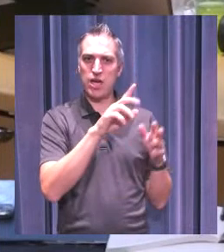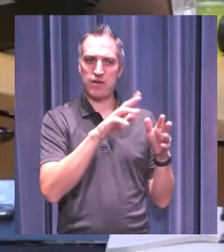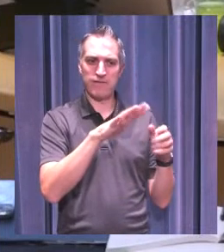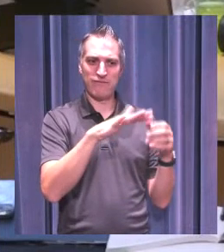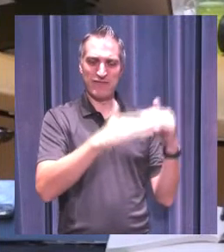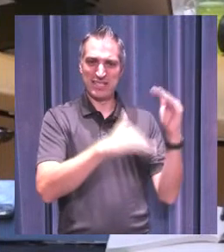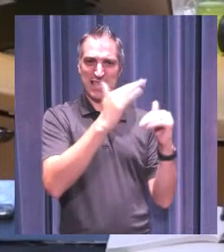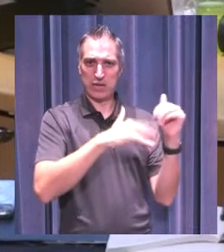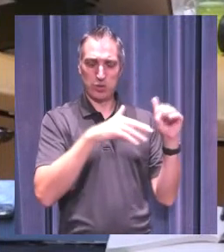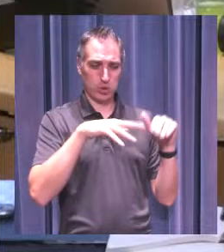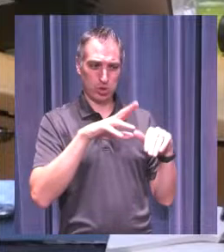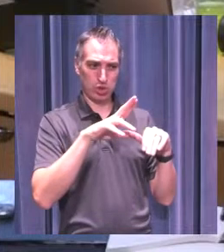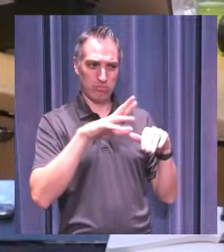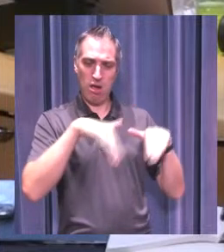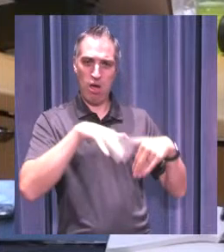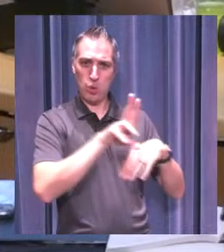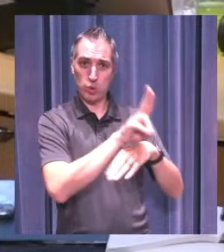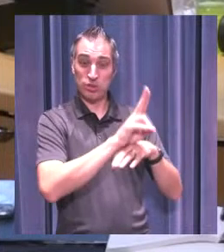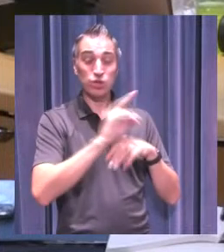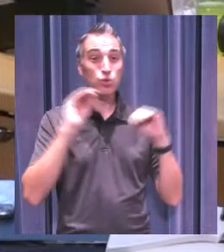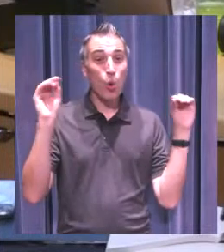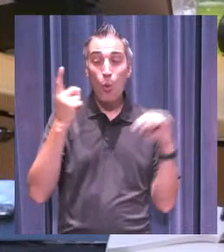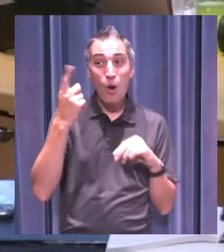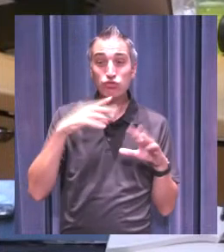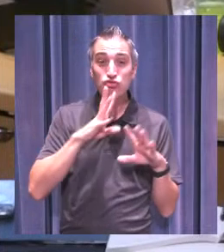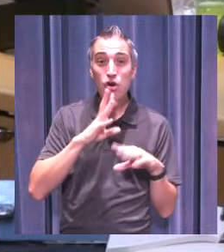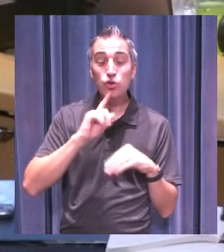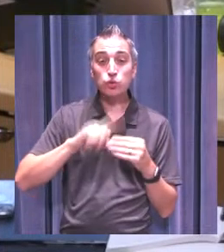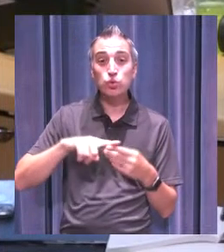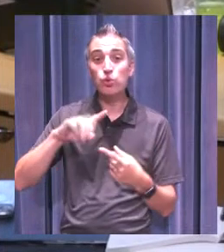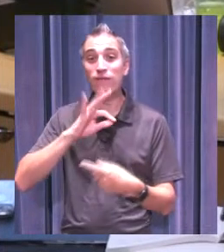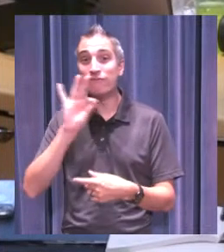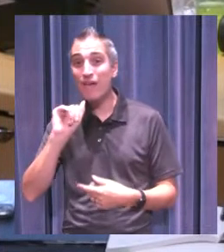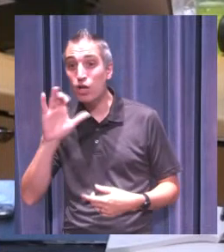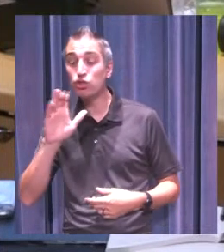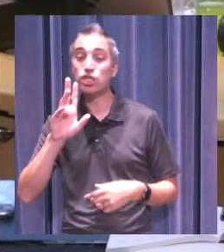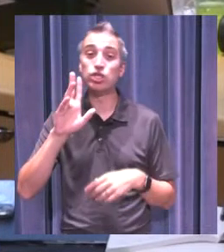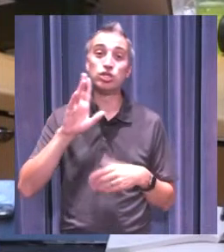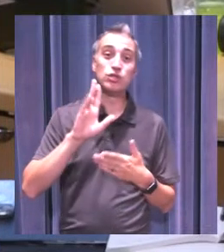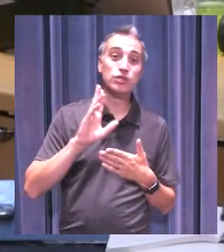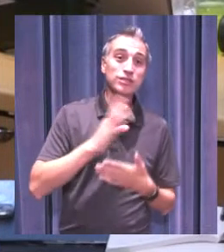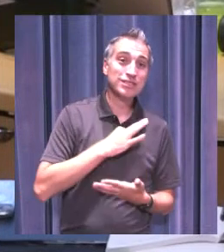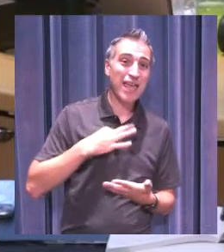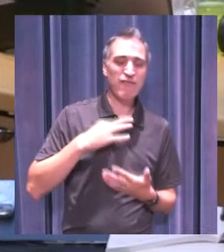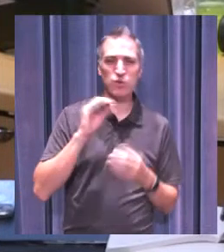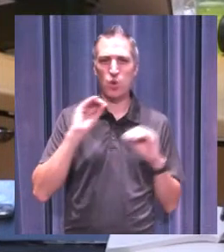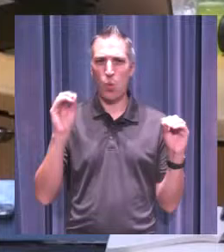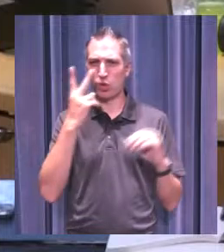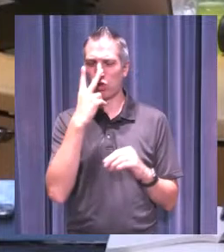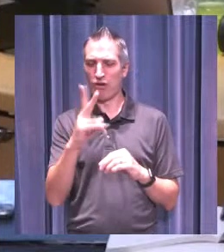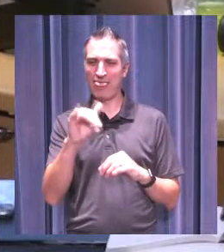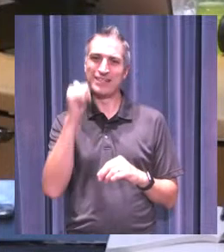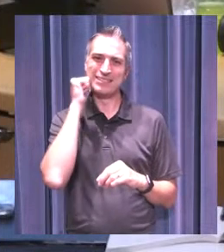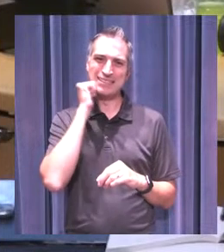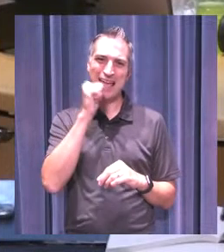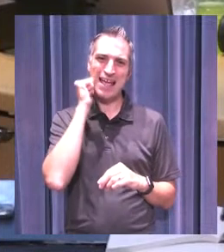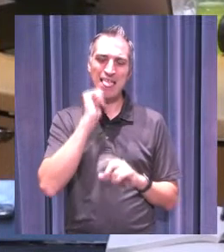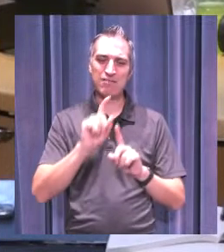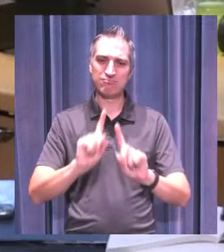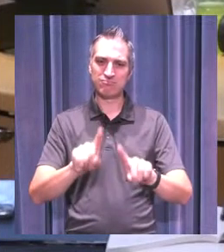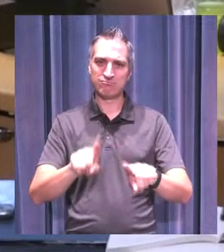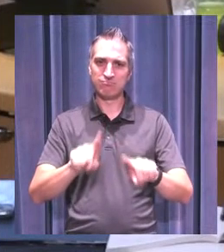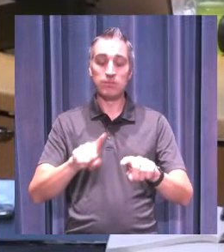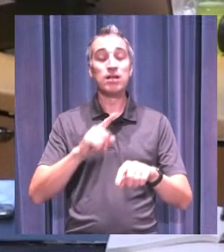No one has spoken to students, staff, or faculty in this program. No one has looked at the daily record of attendance. Durham is a